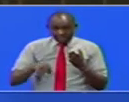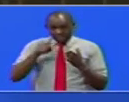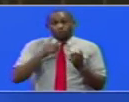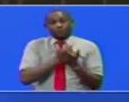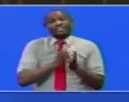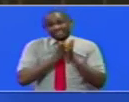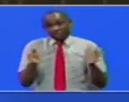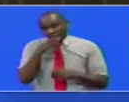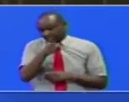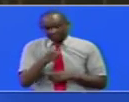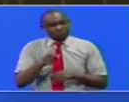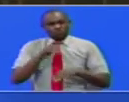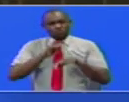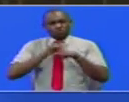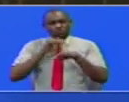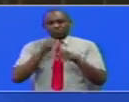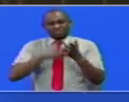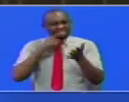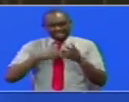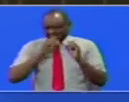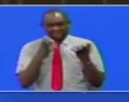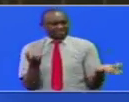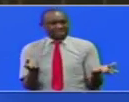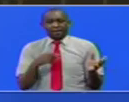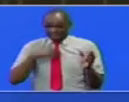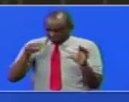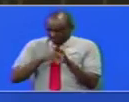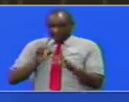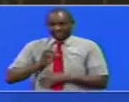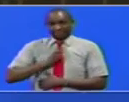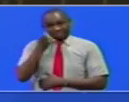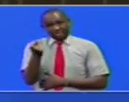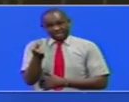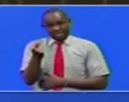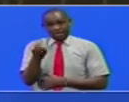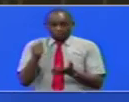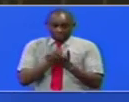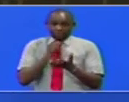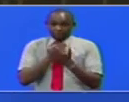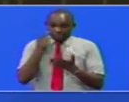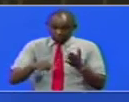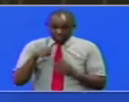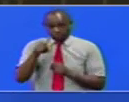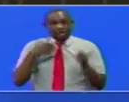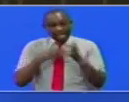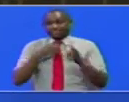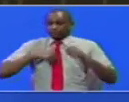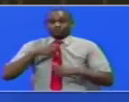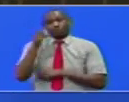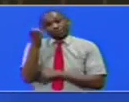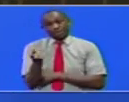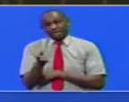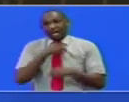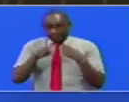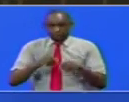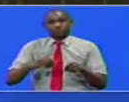Auditor General was not guilty of any offence, but he took some members of staff from the Kenya National Audit Office to face the Anti-Corruption Commission with regard